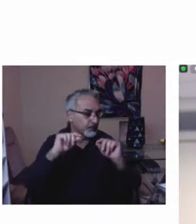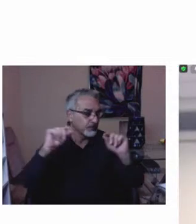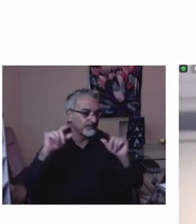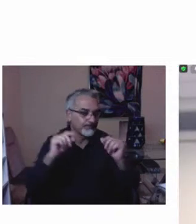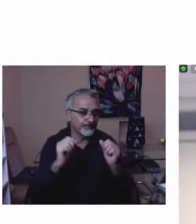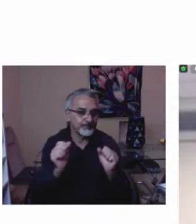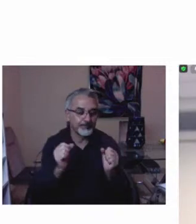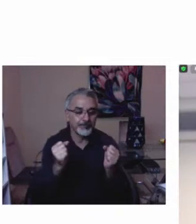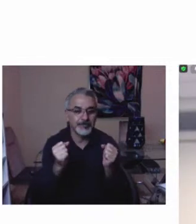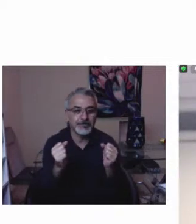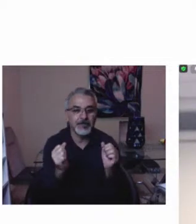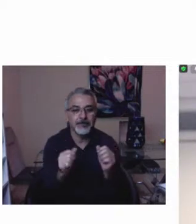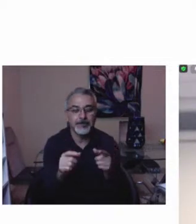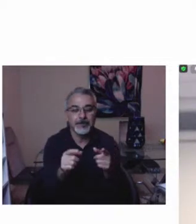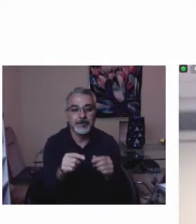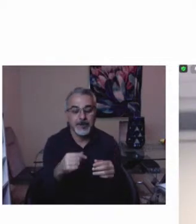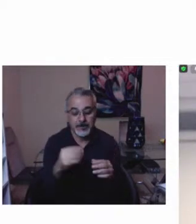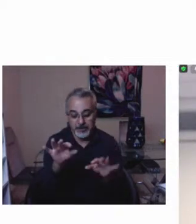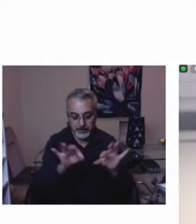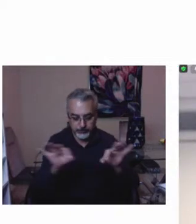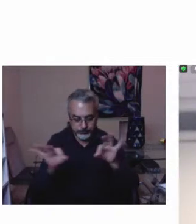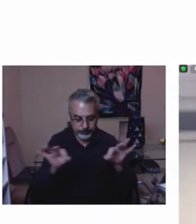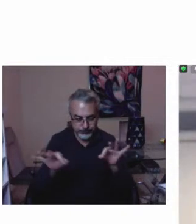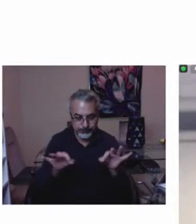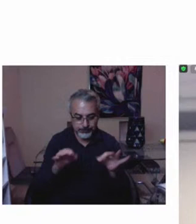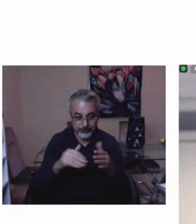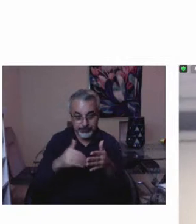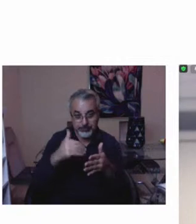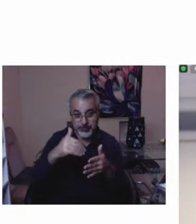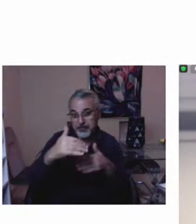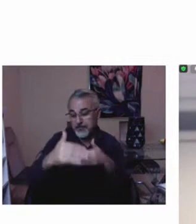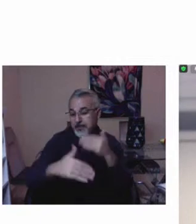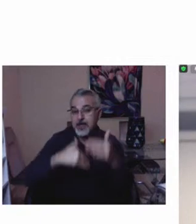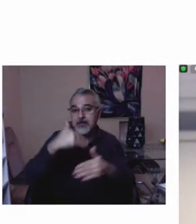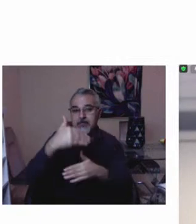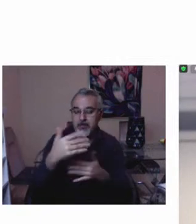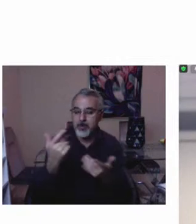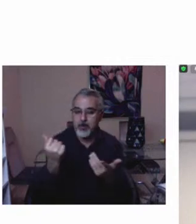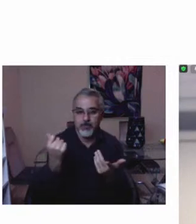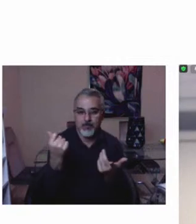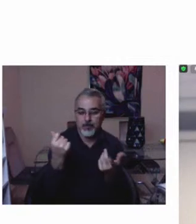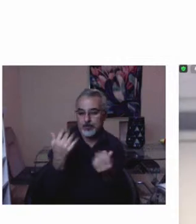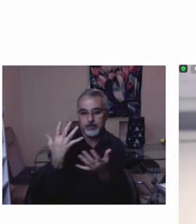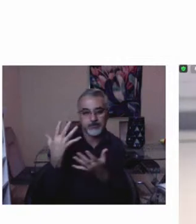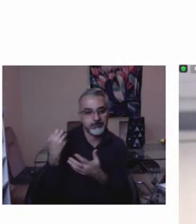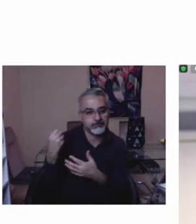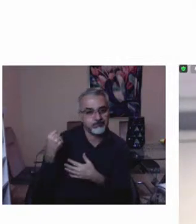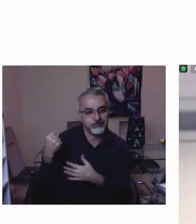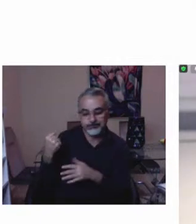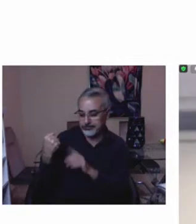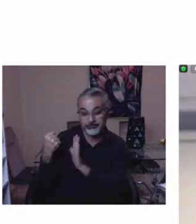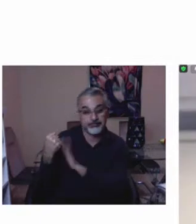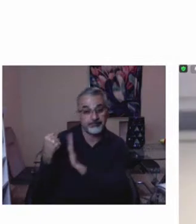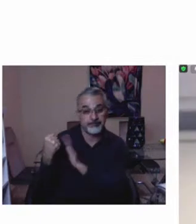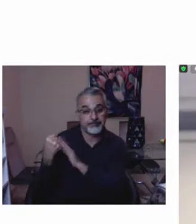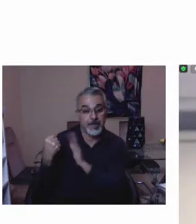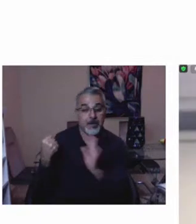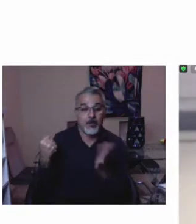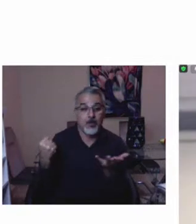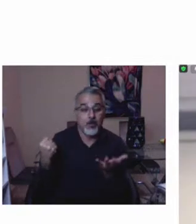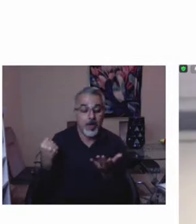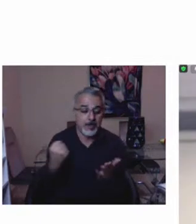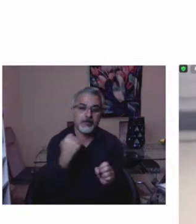fully participate in it with specific roadmaps. To do that, we need funding as well. So we